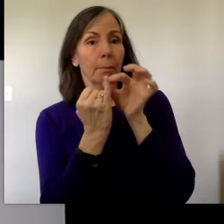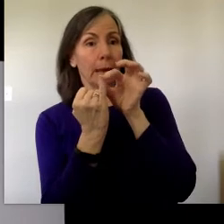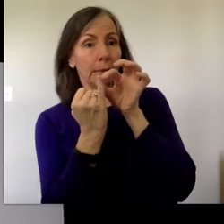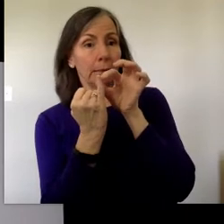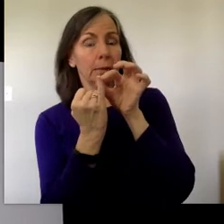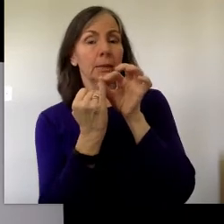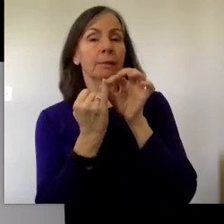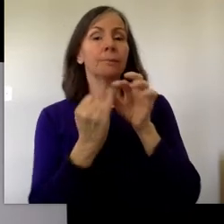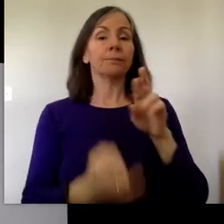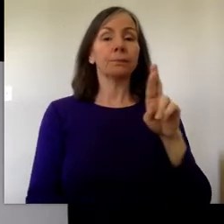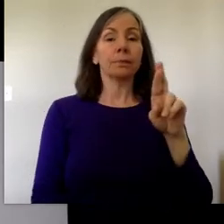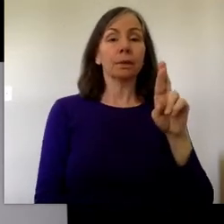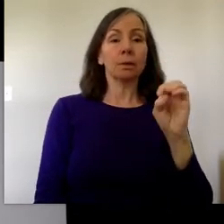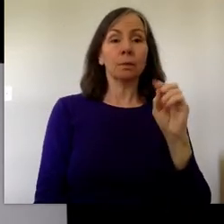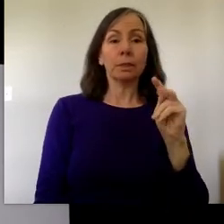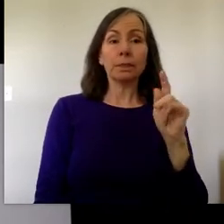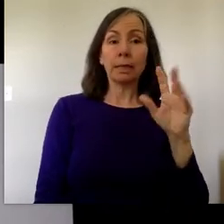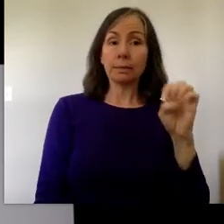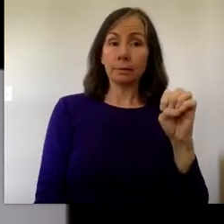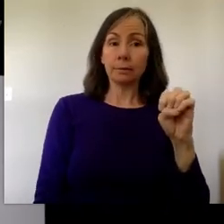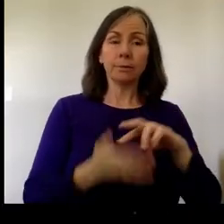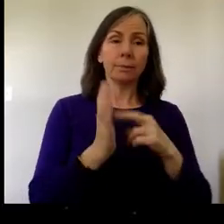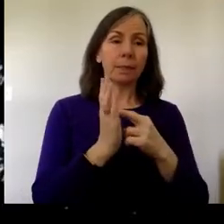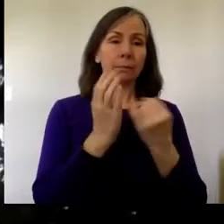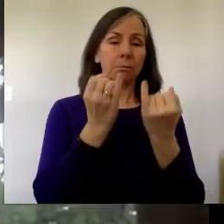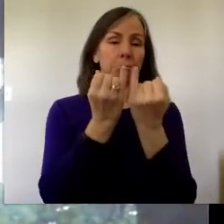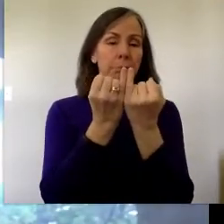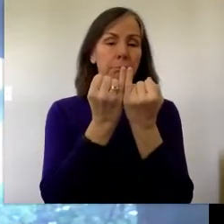the pinkies do not bend away from each other.